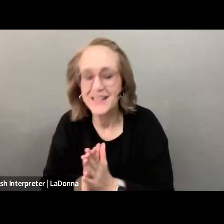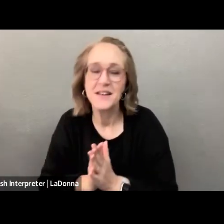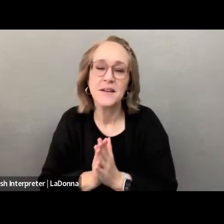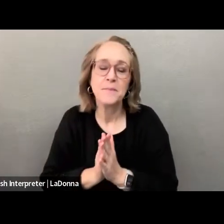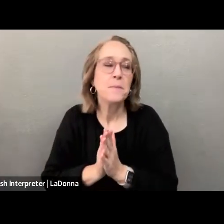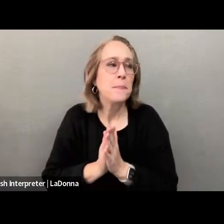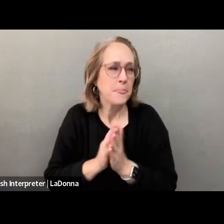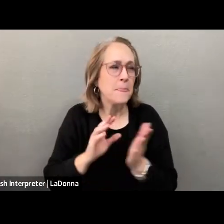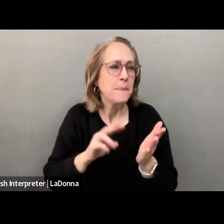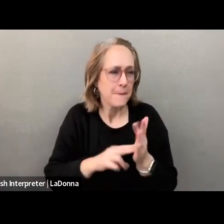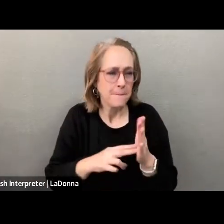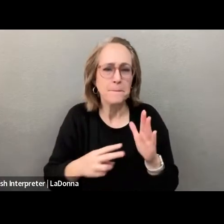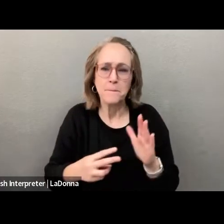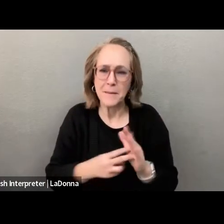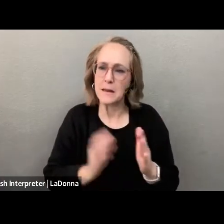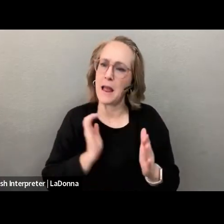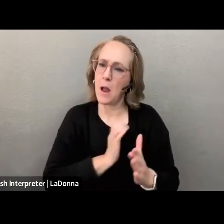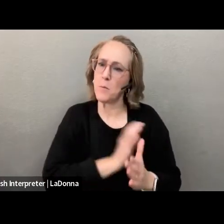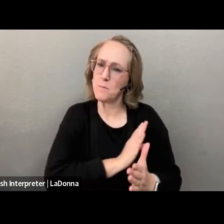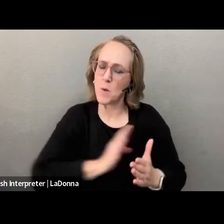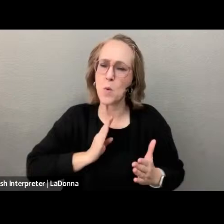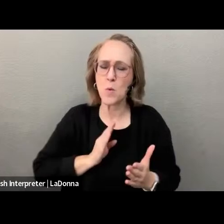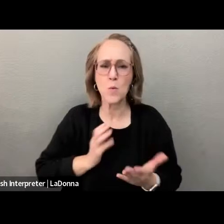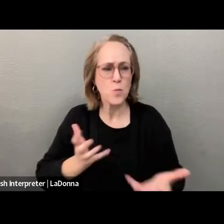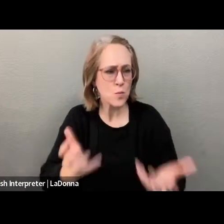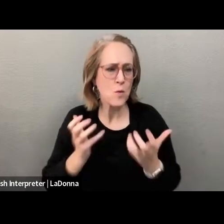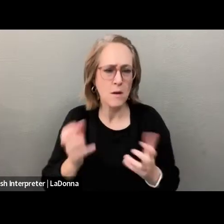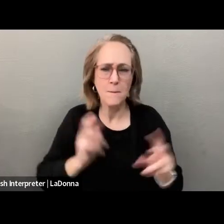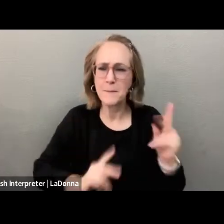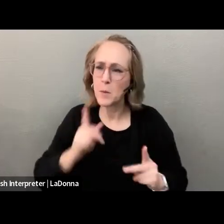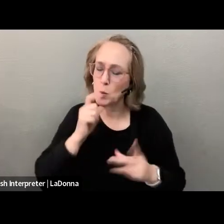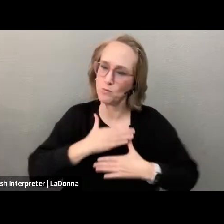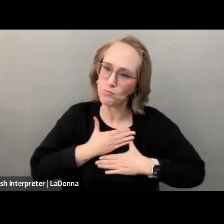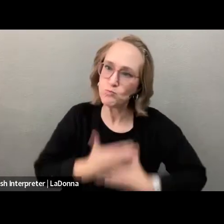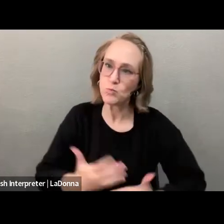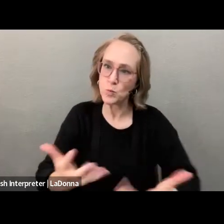for people on the board to step up and help. So